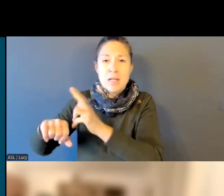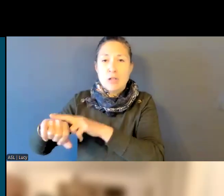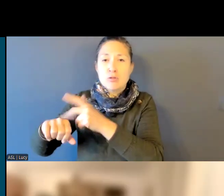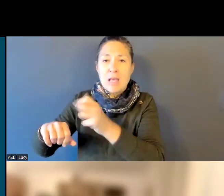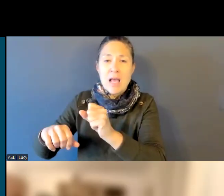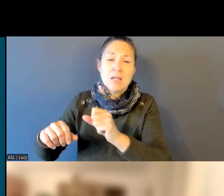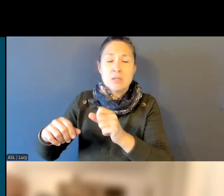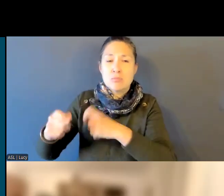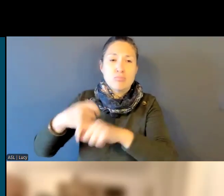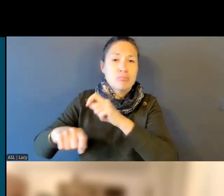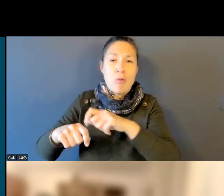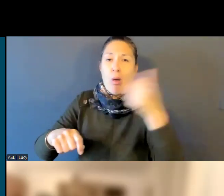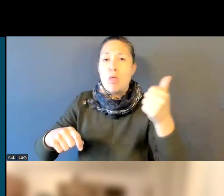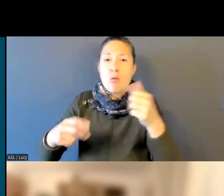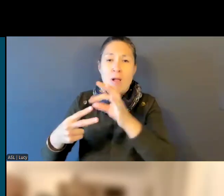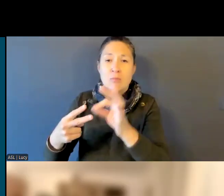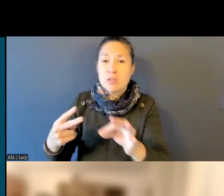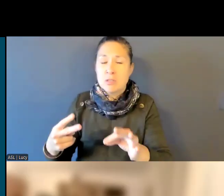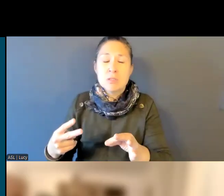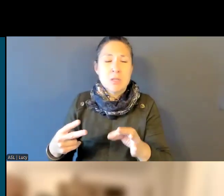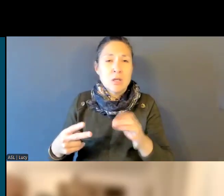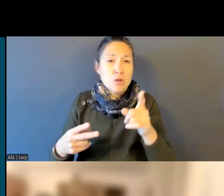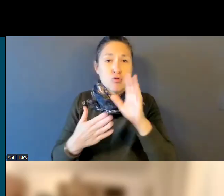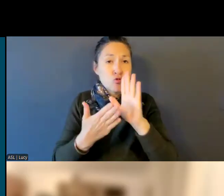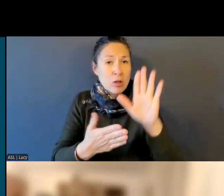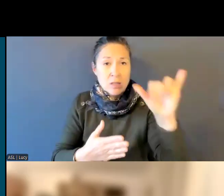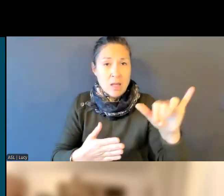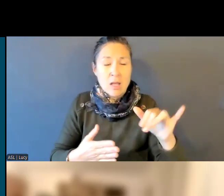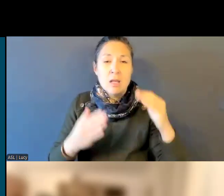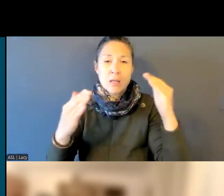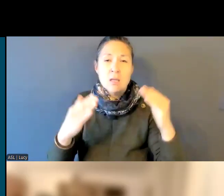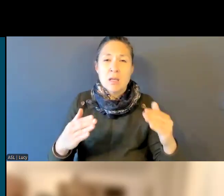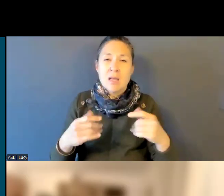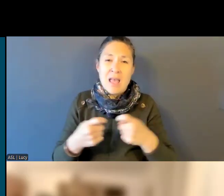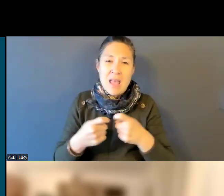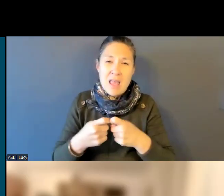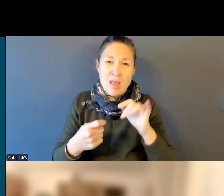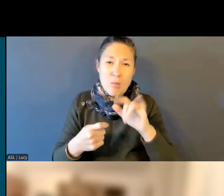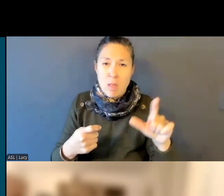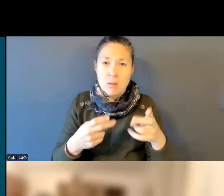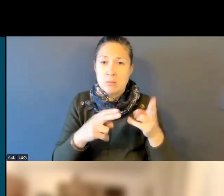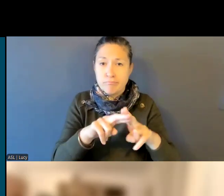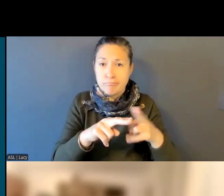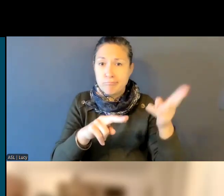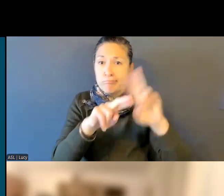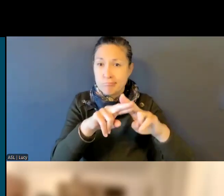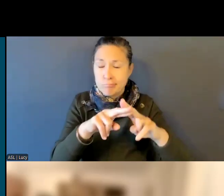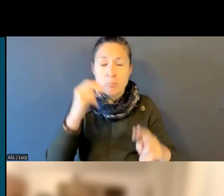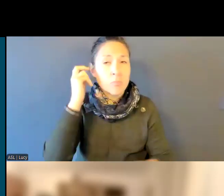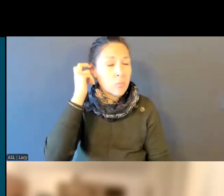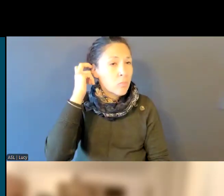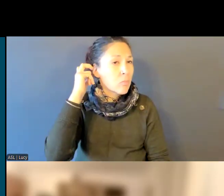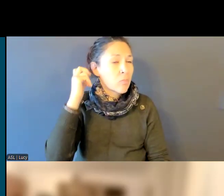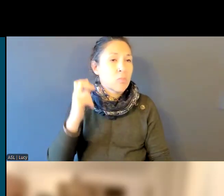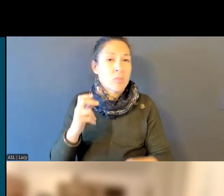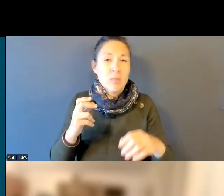and in the case of electric bills rising, there's a lot of concern around